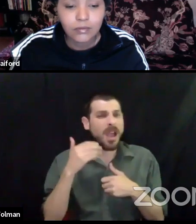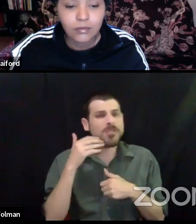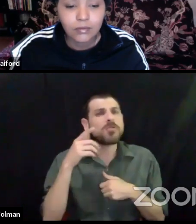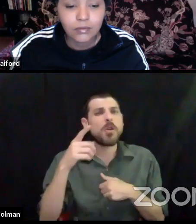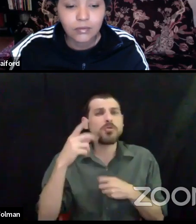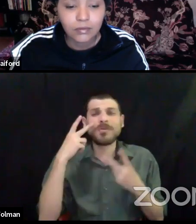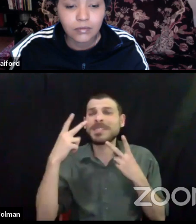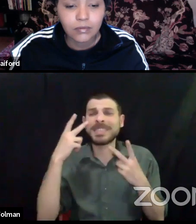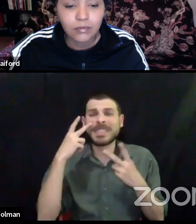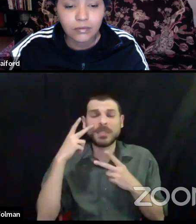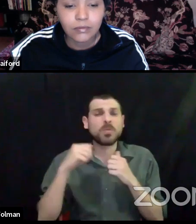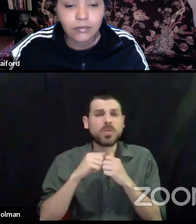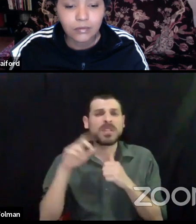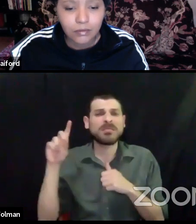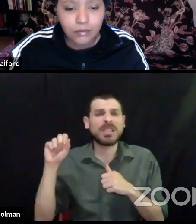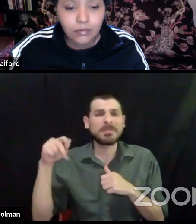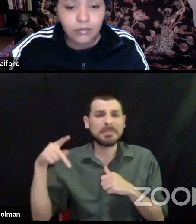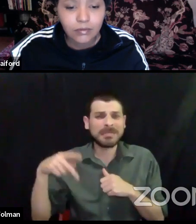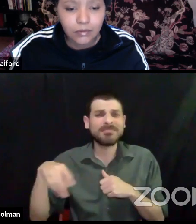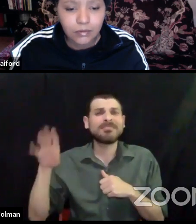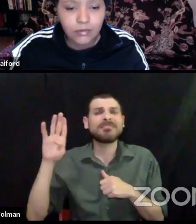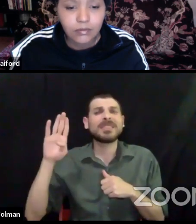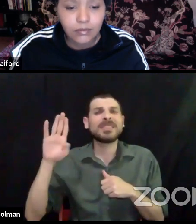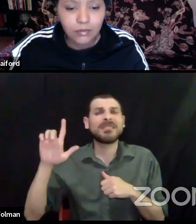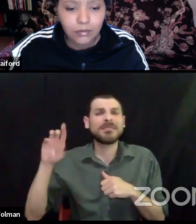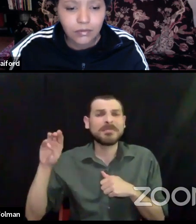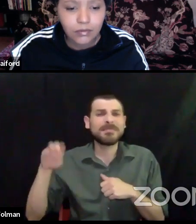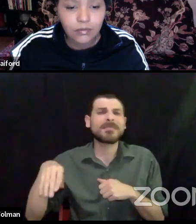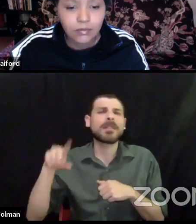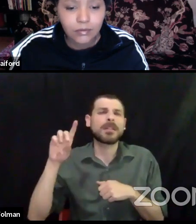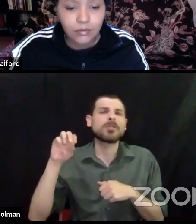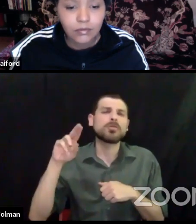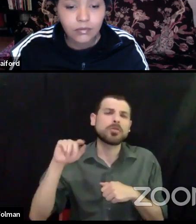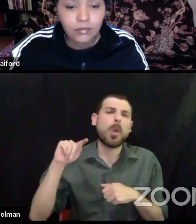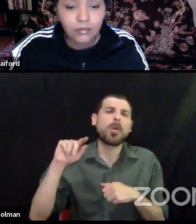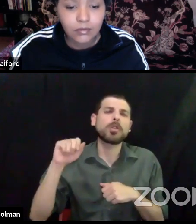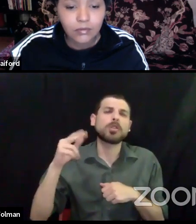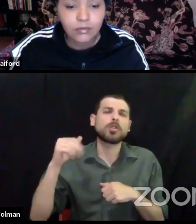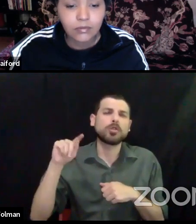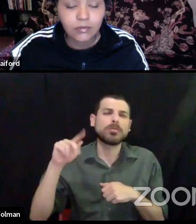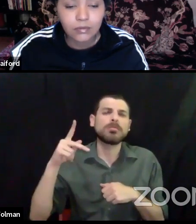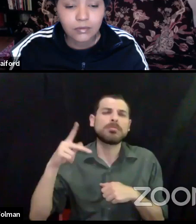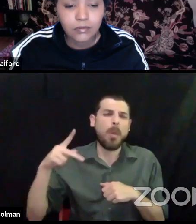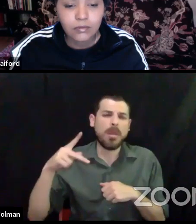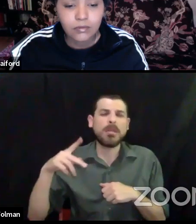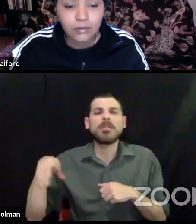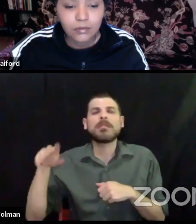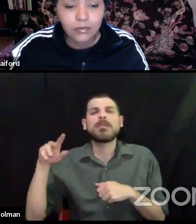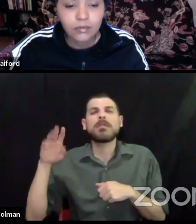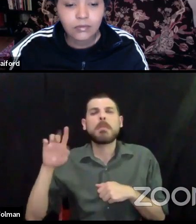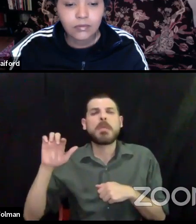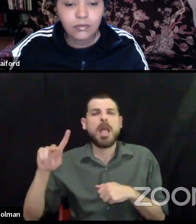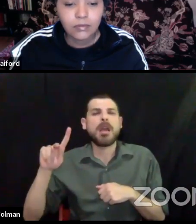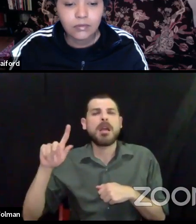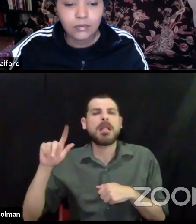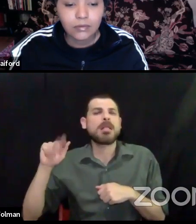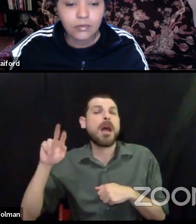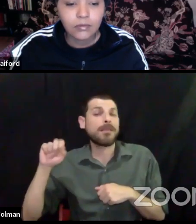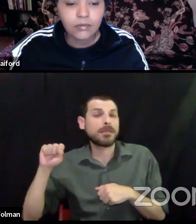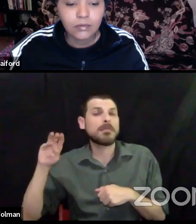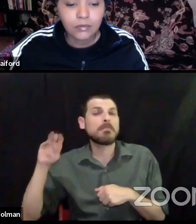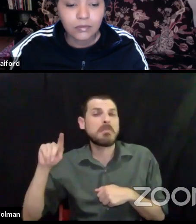Shoot PDX and Black Lives Matter for years, connecting the dots between gun violence